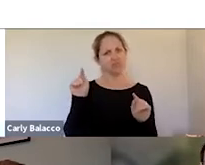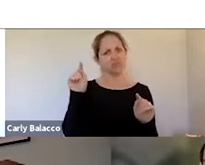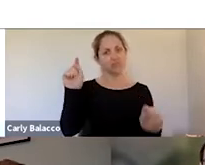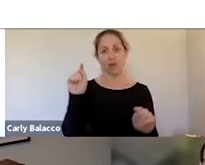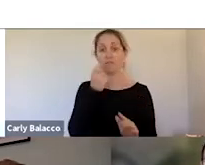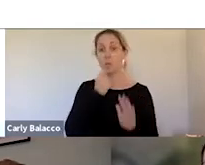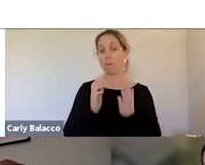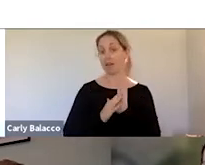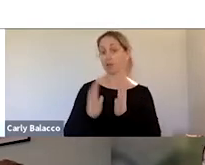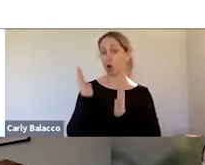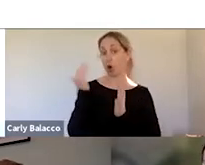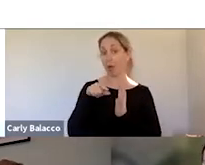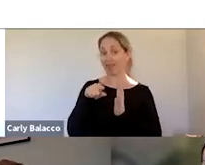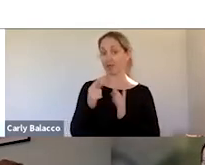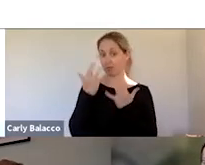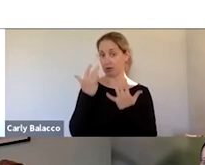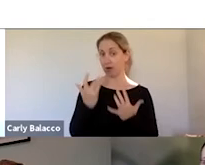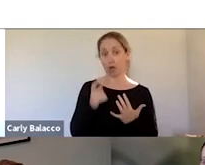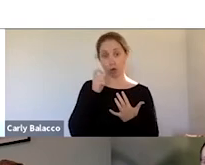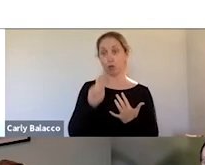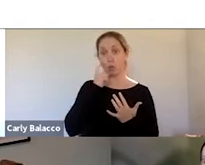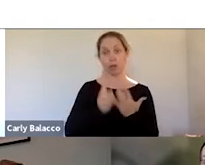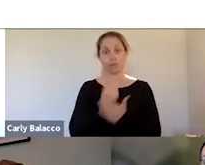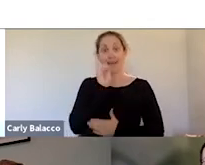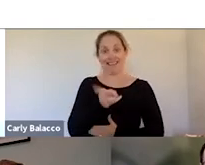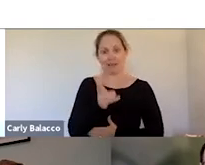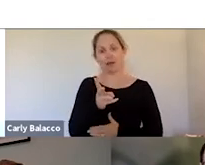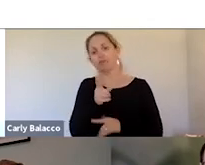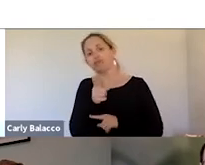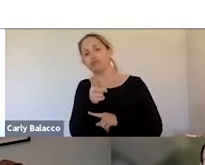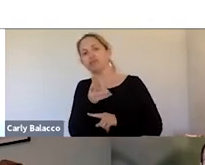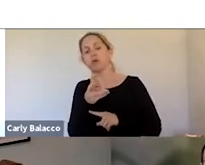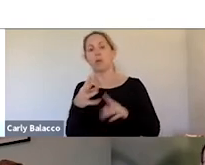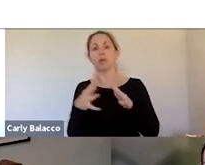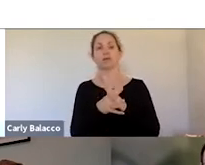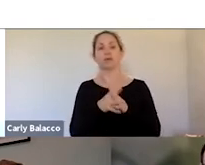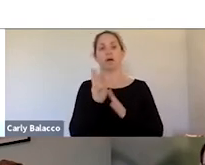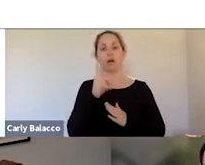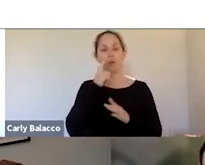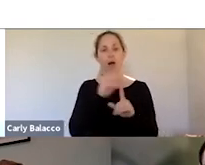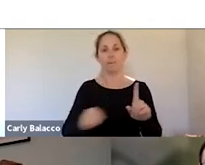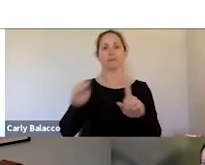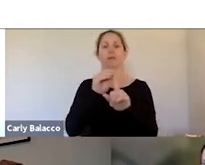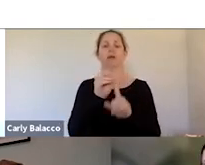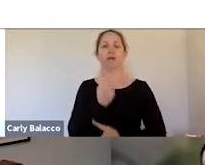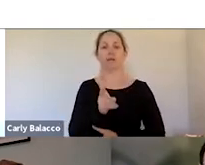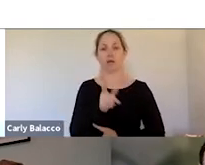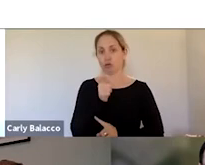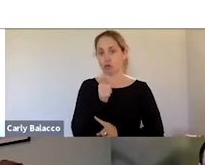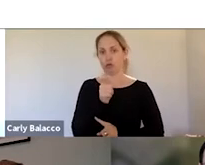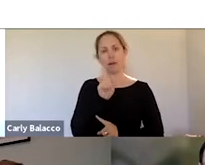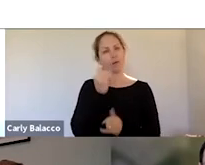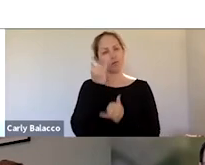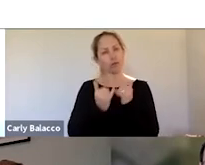months ago now, and we're coming up to data collection again in a few weeks' time. So we'll have updated data shortly. But it's really interesting